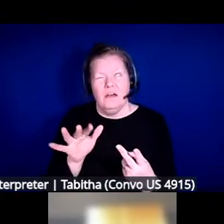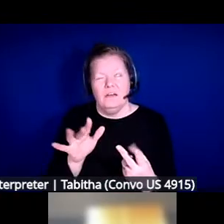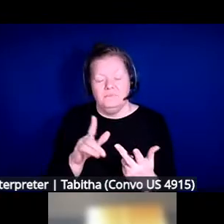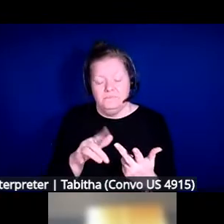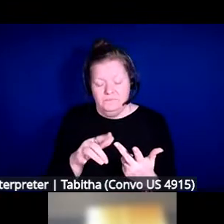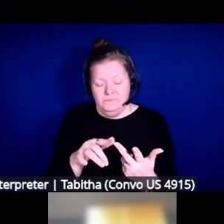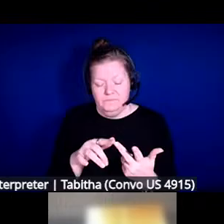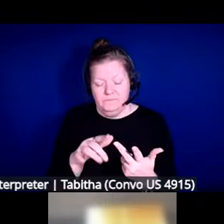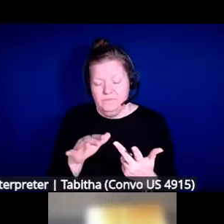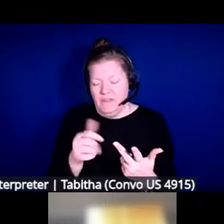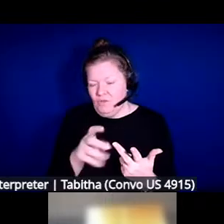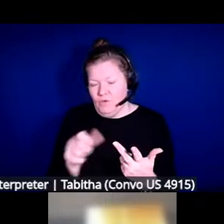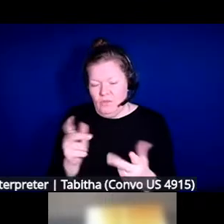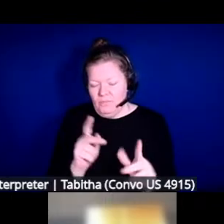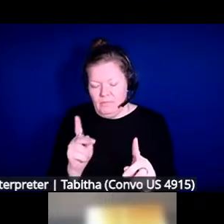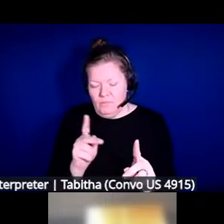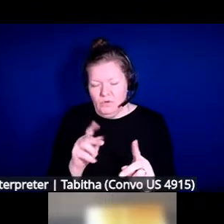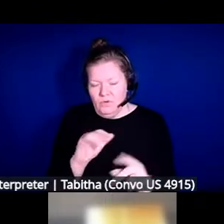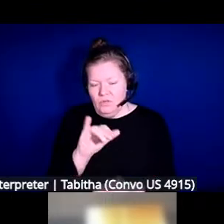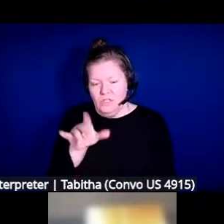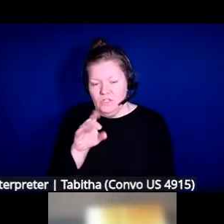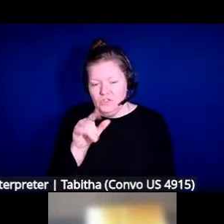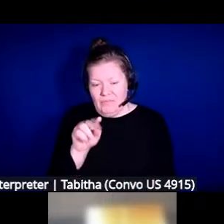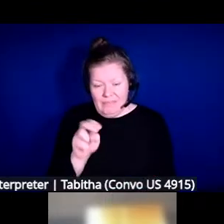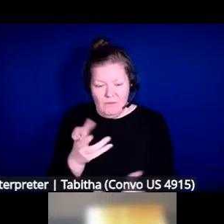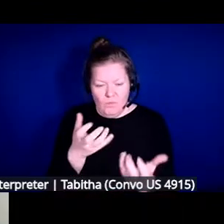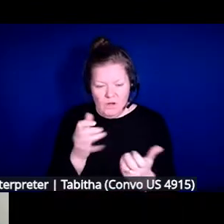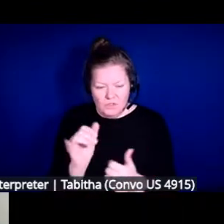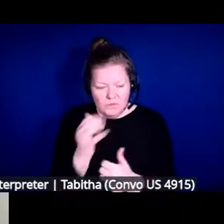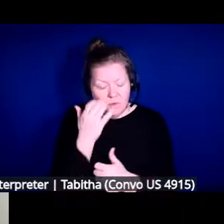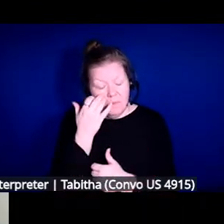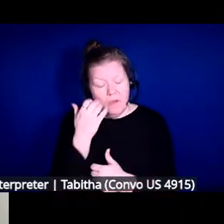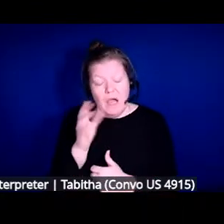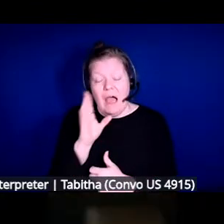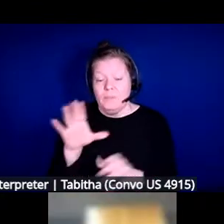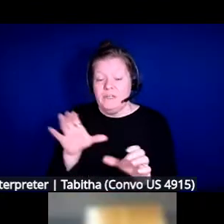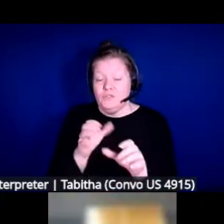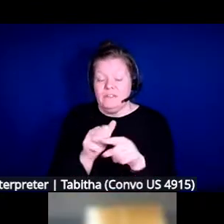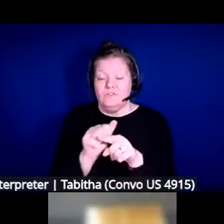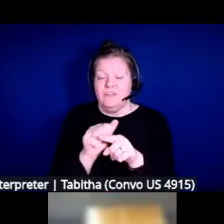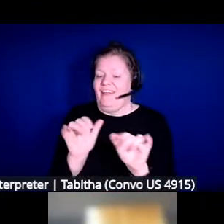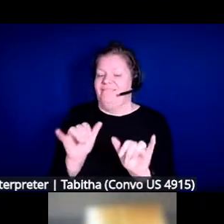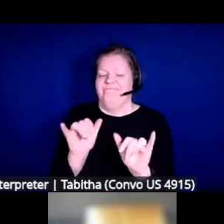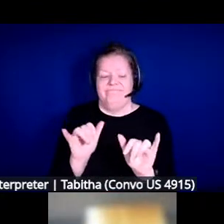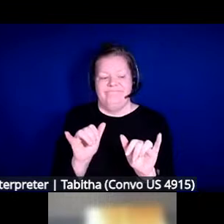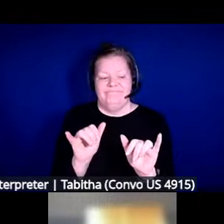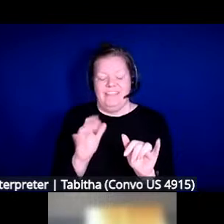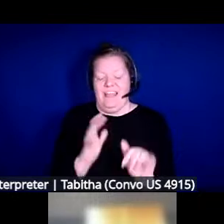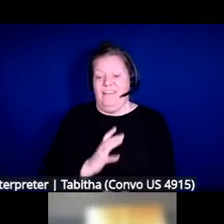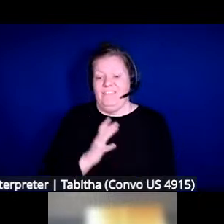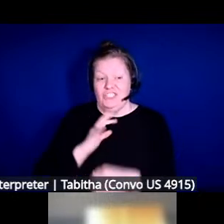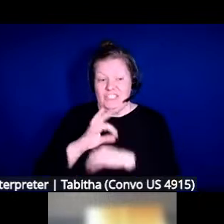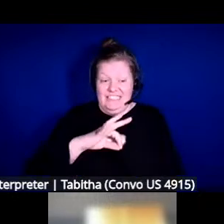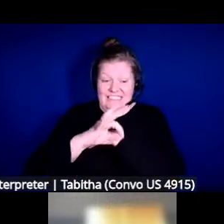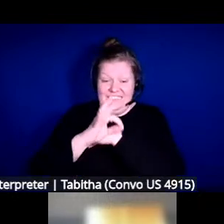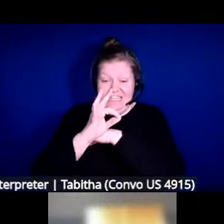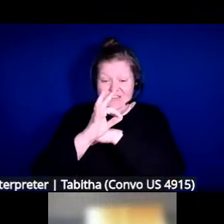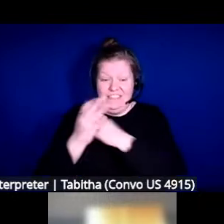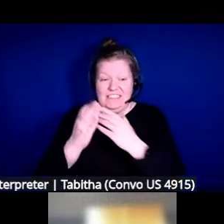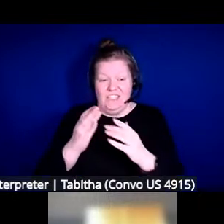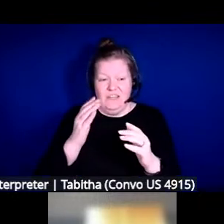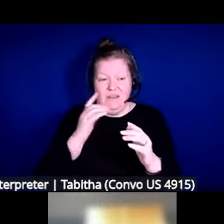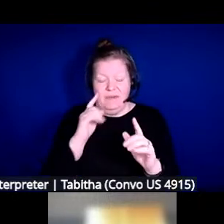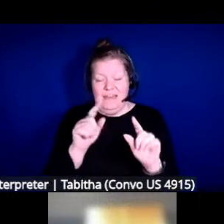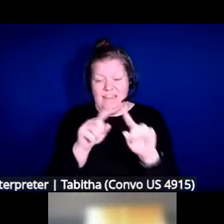and also there's a couple other people. Jolene wanted to as well. I'll be doing a training up. It's officially sunrise out here. My screens are